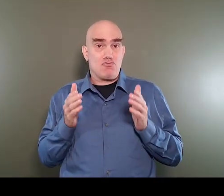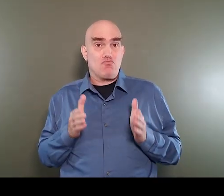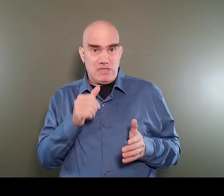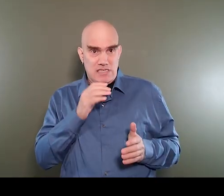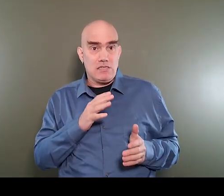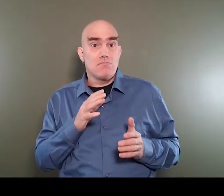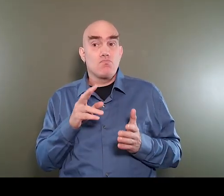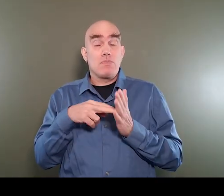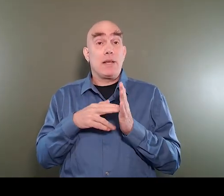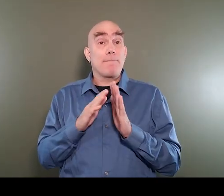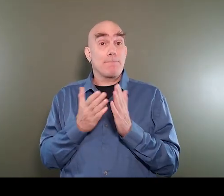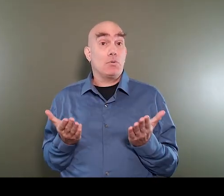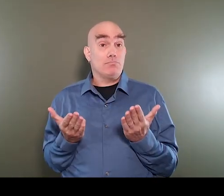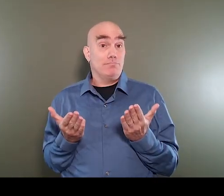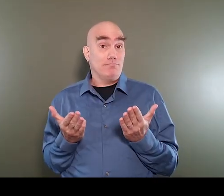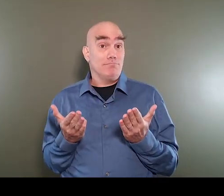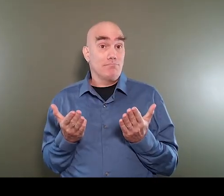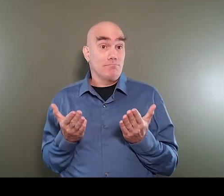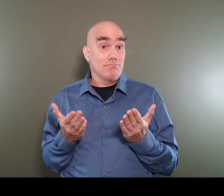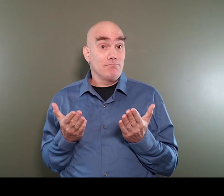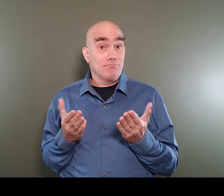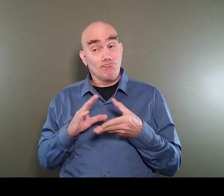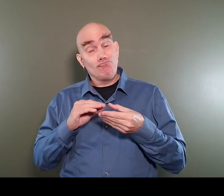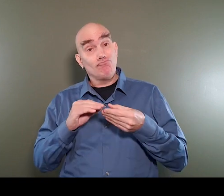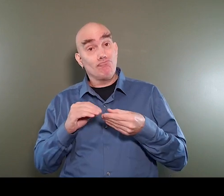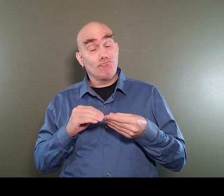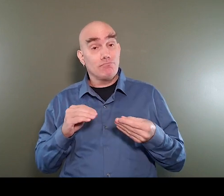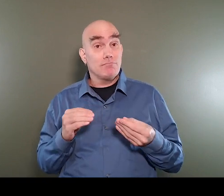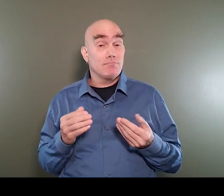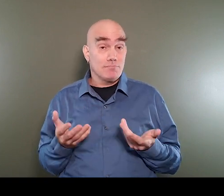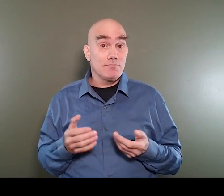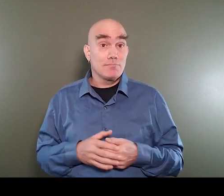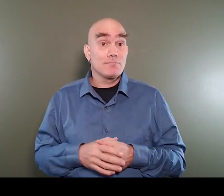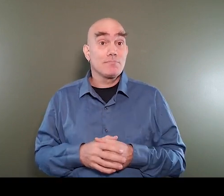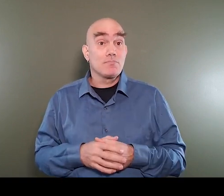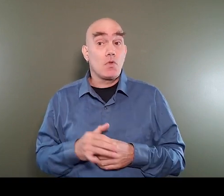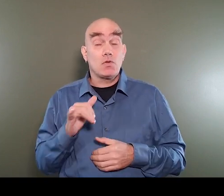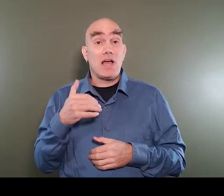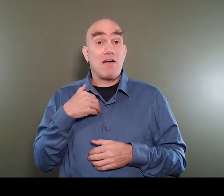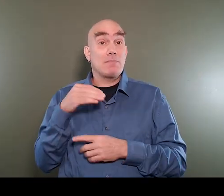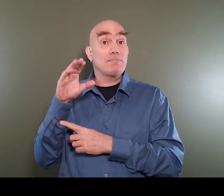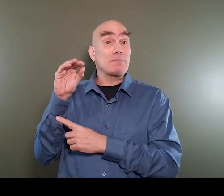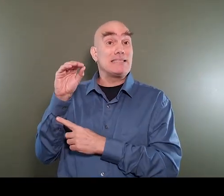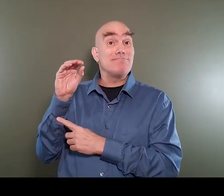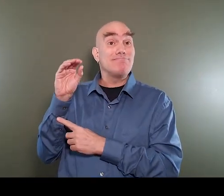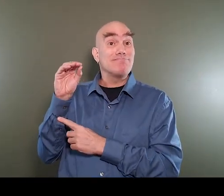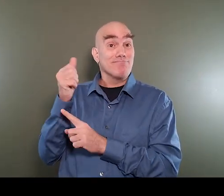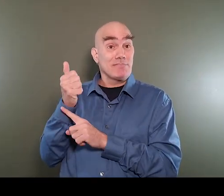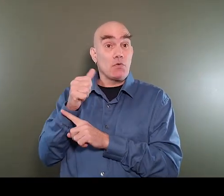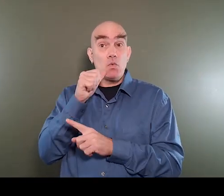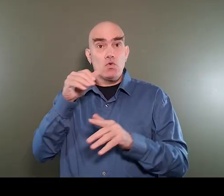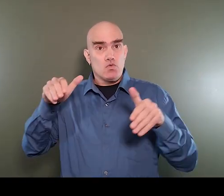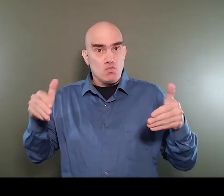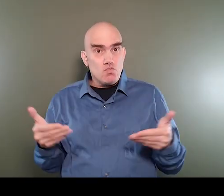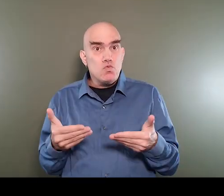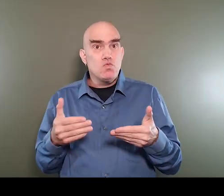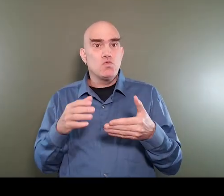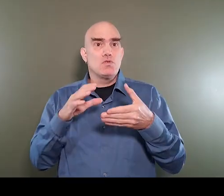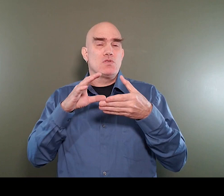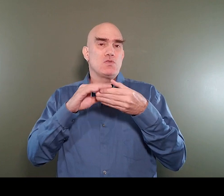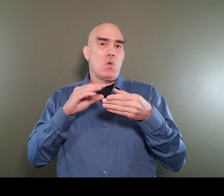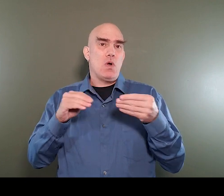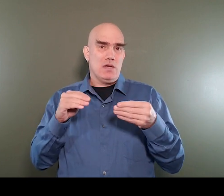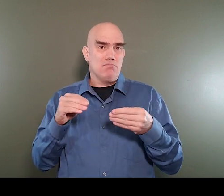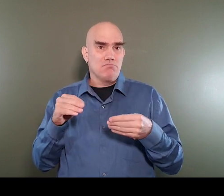disabled, experienced actors and actresses reading the books. We also have a puppet